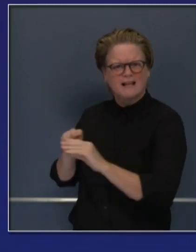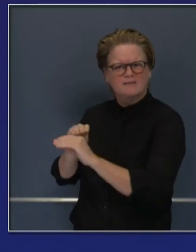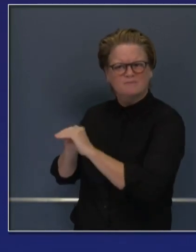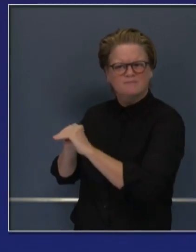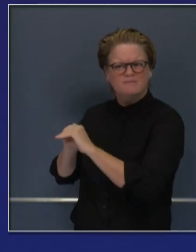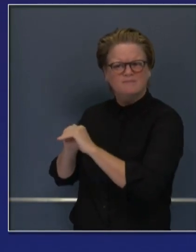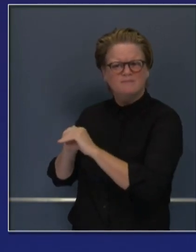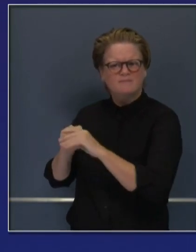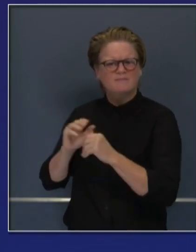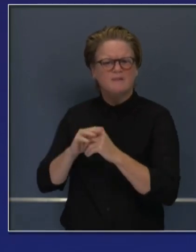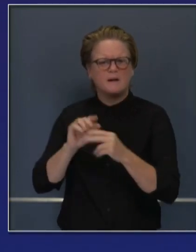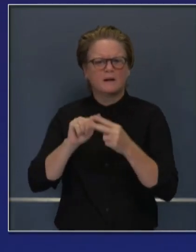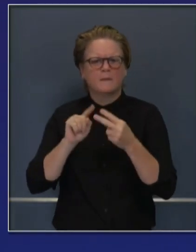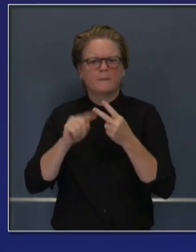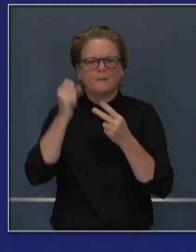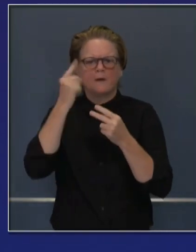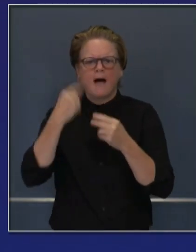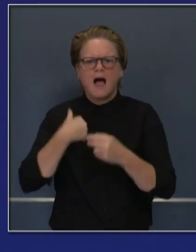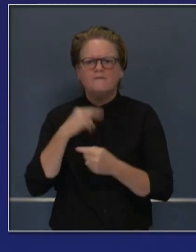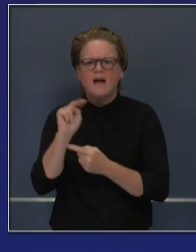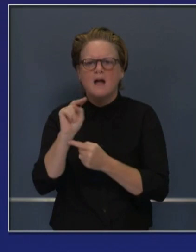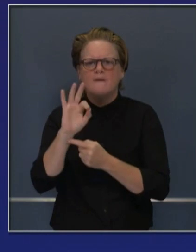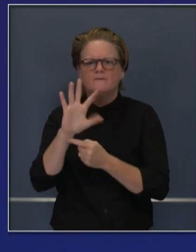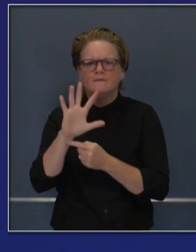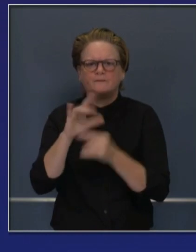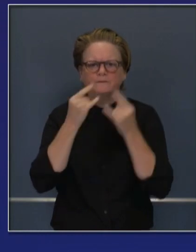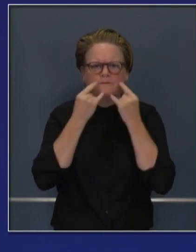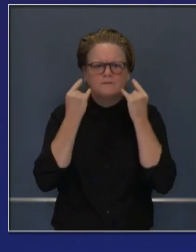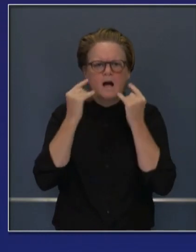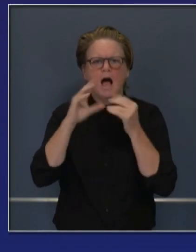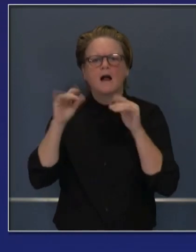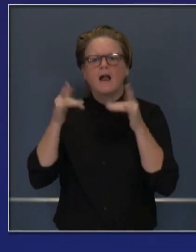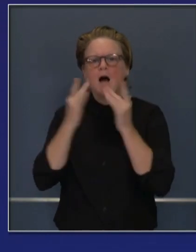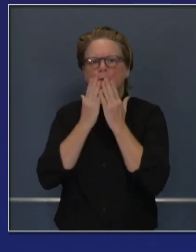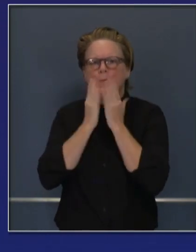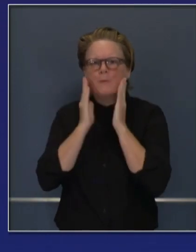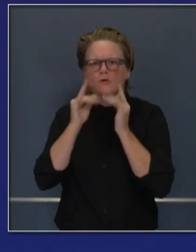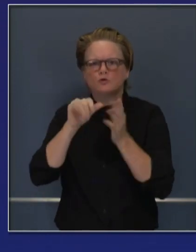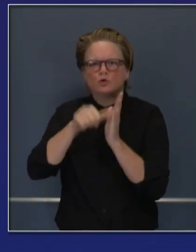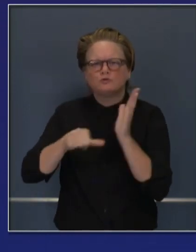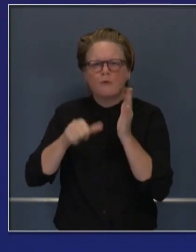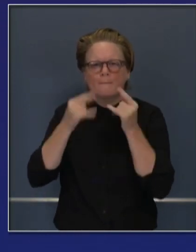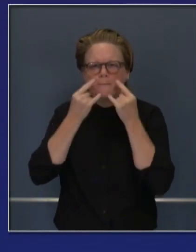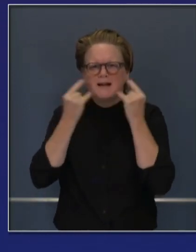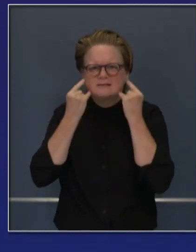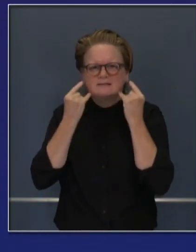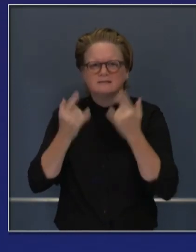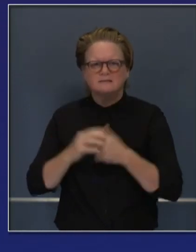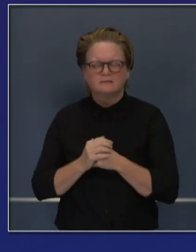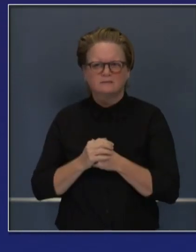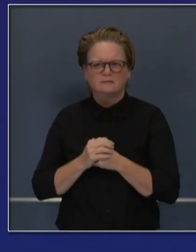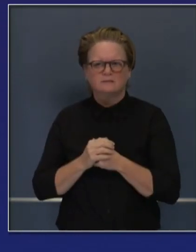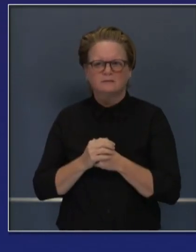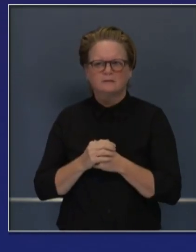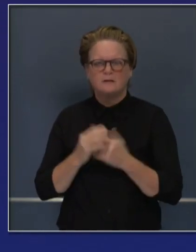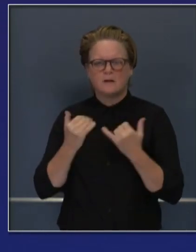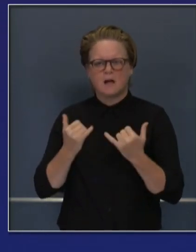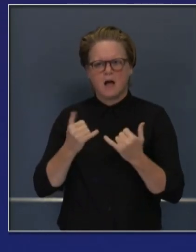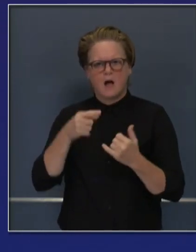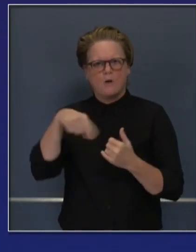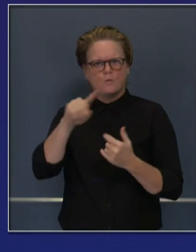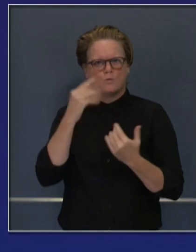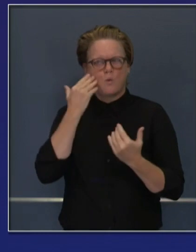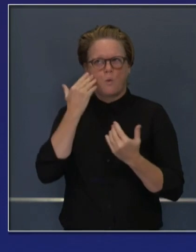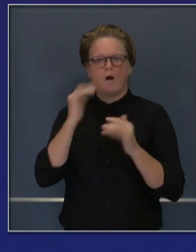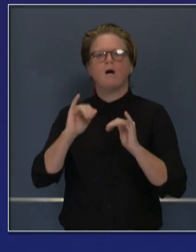procedure and surgical masks into that total. So you can get a sense of the preparation. You can